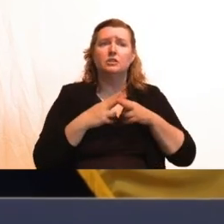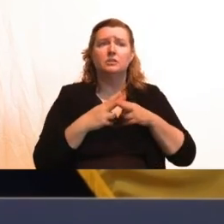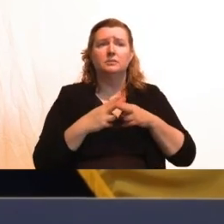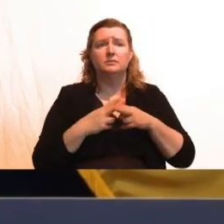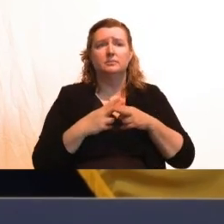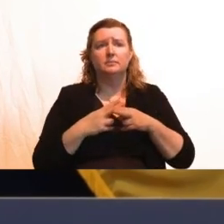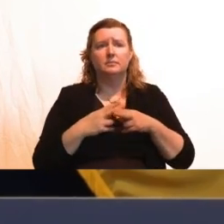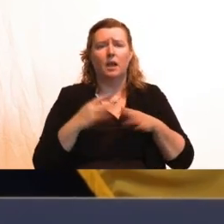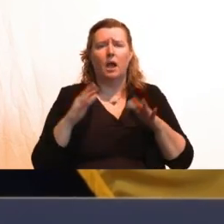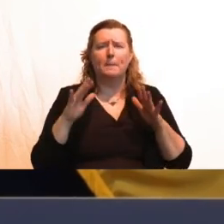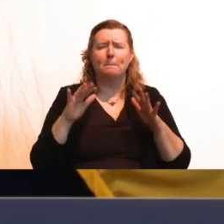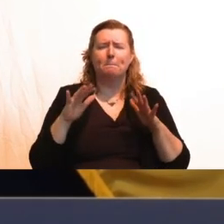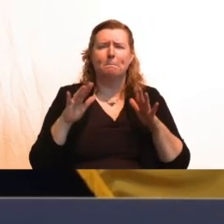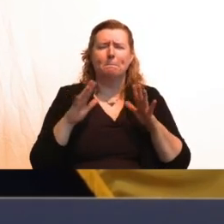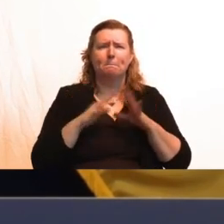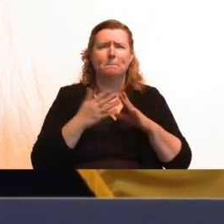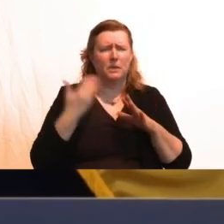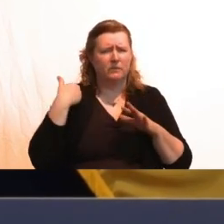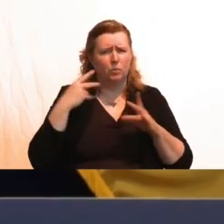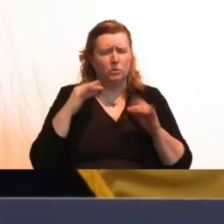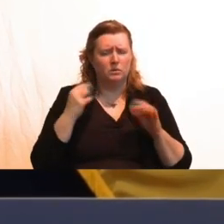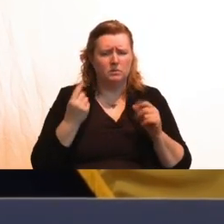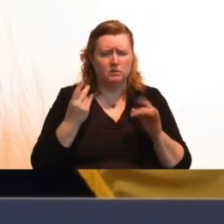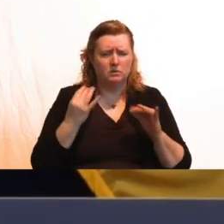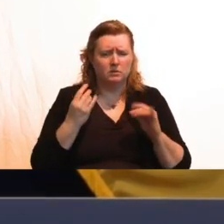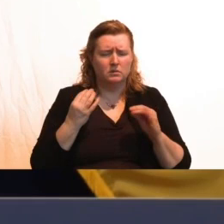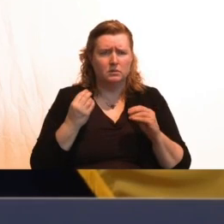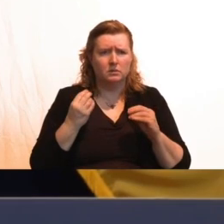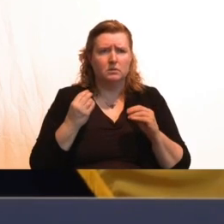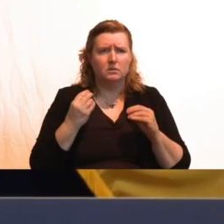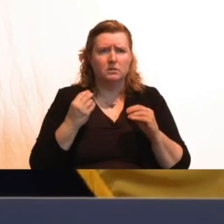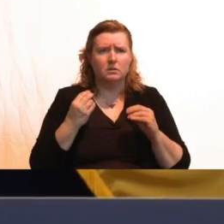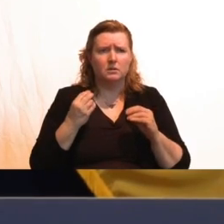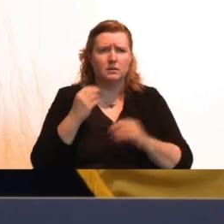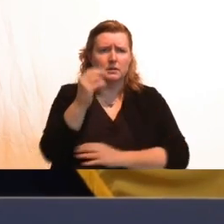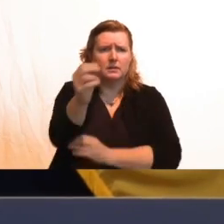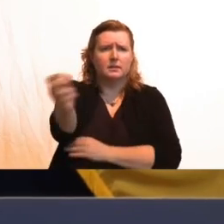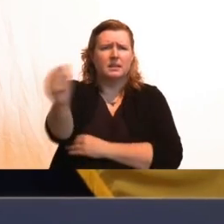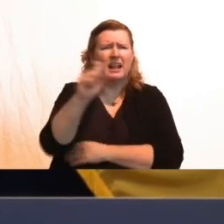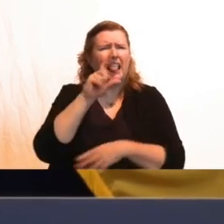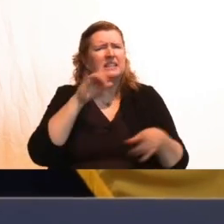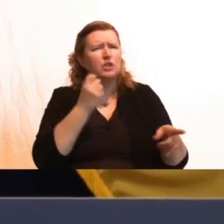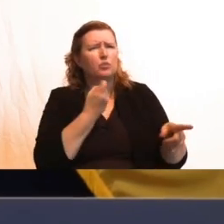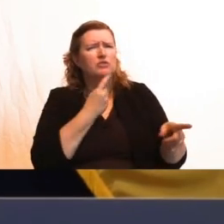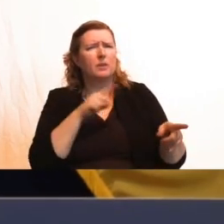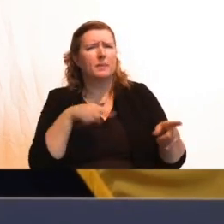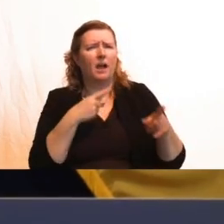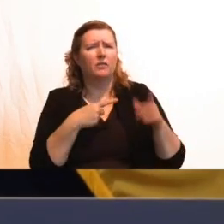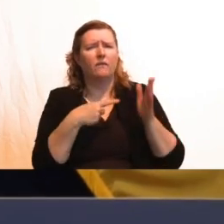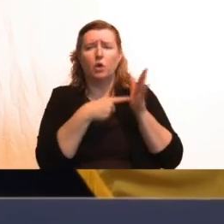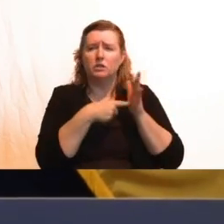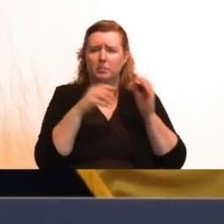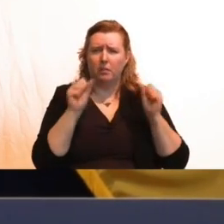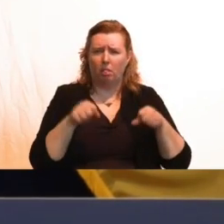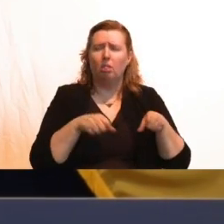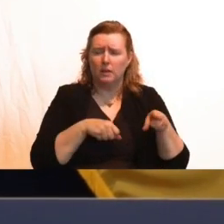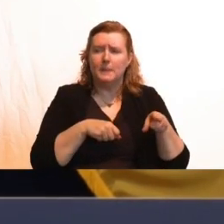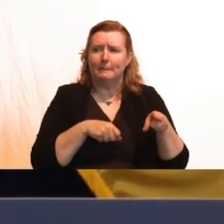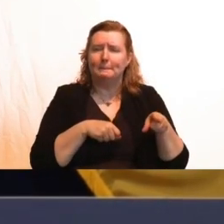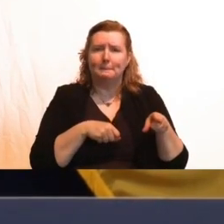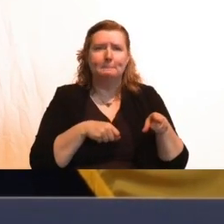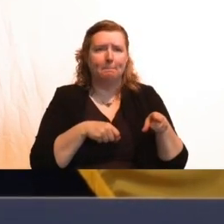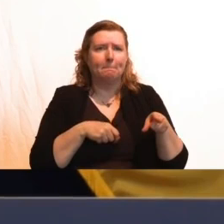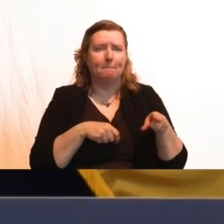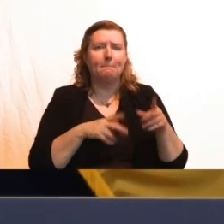question, affordability, which was an issue before this invasion, has now become an even more acute